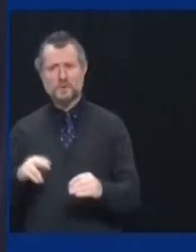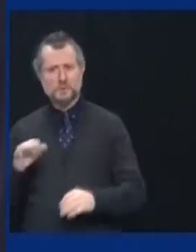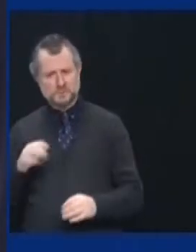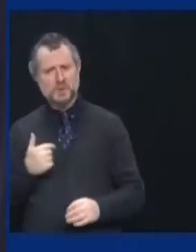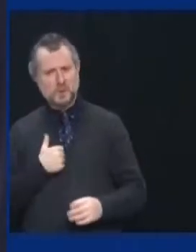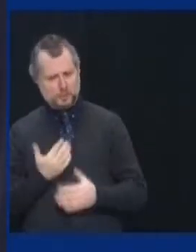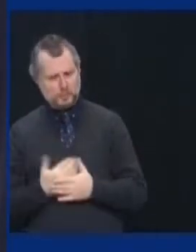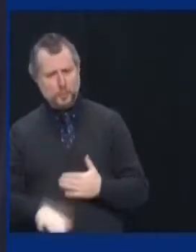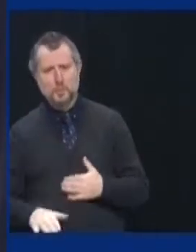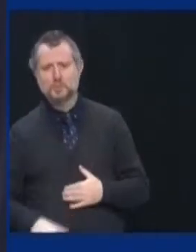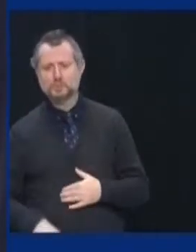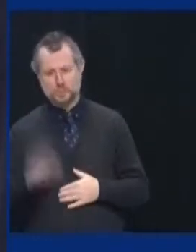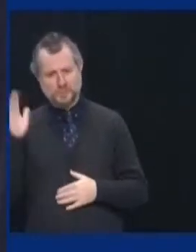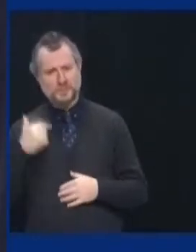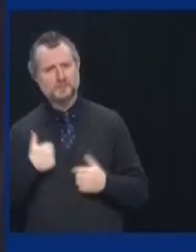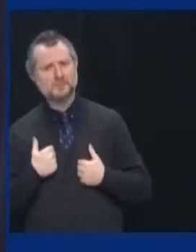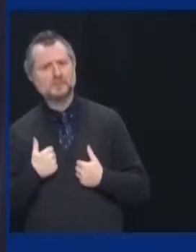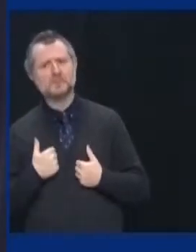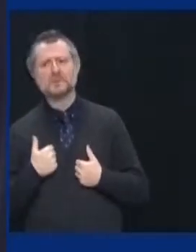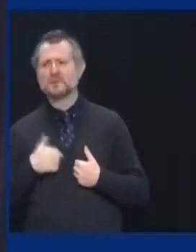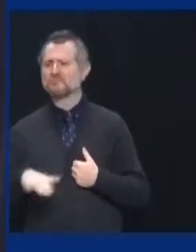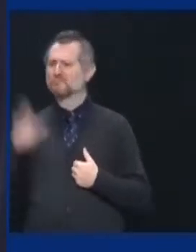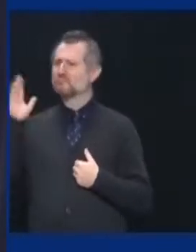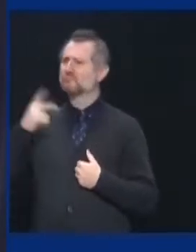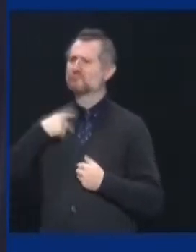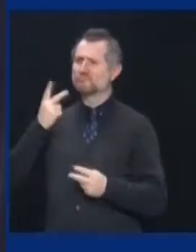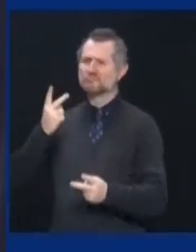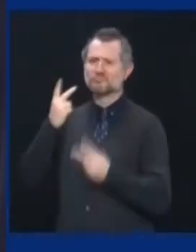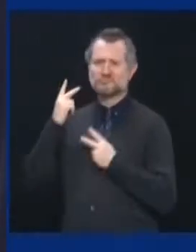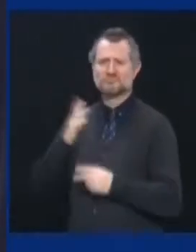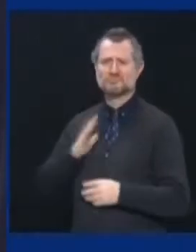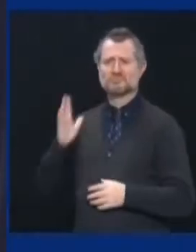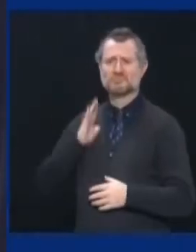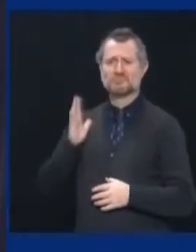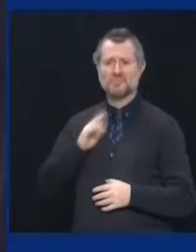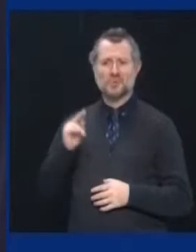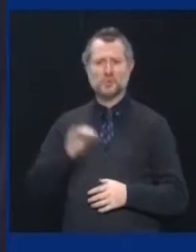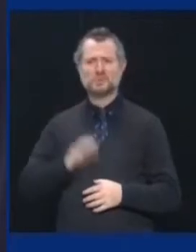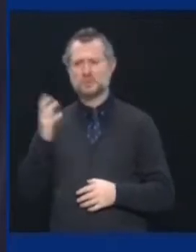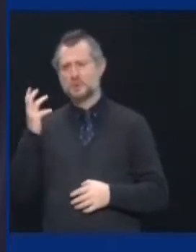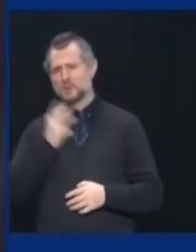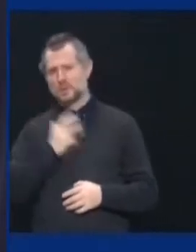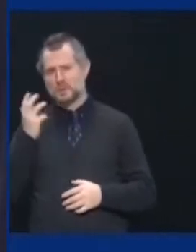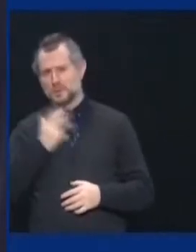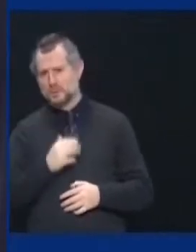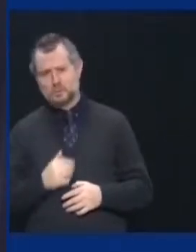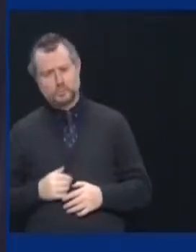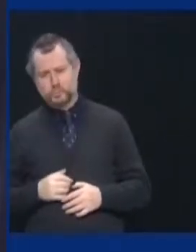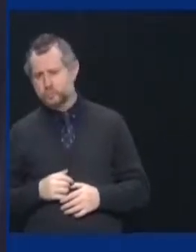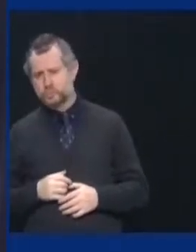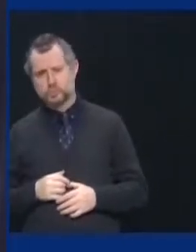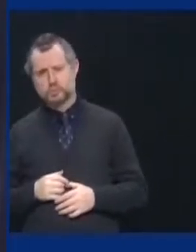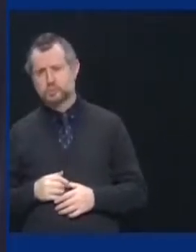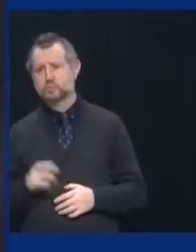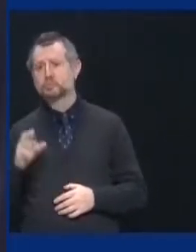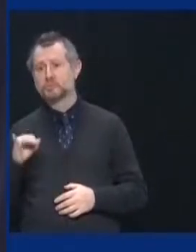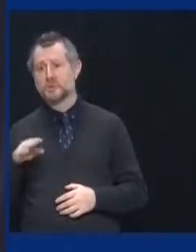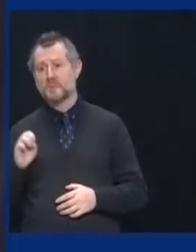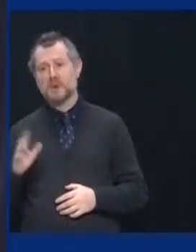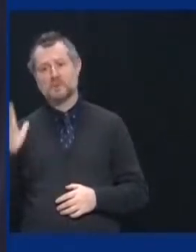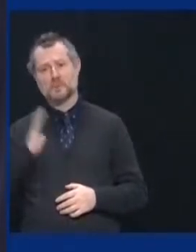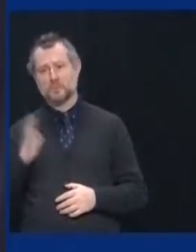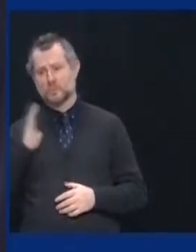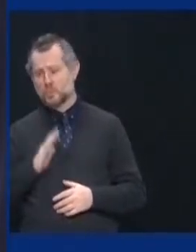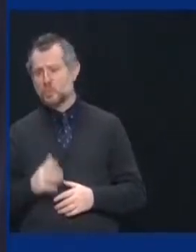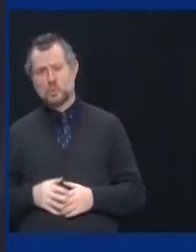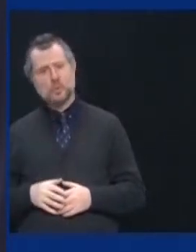I grew up here, I remember what it was like. And the rate of crime, the strength of